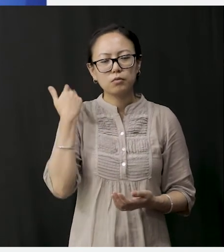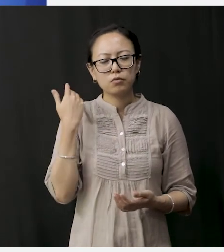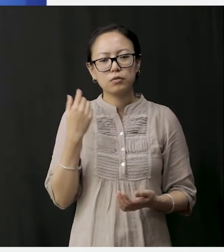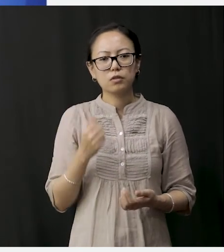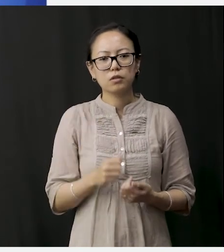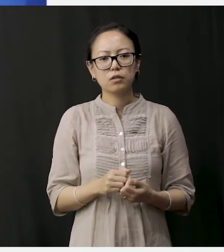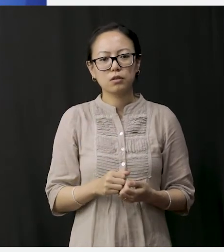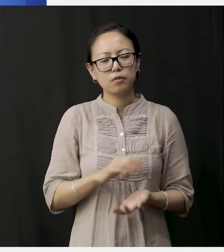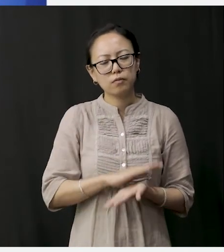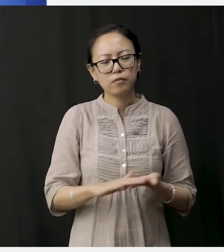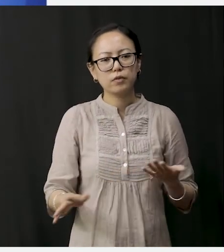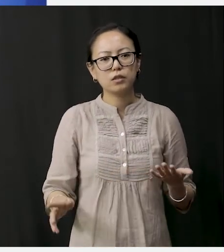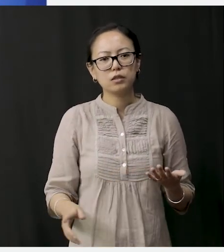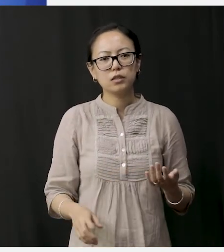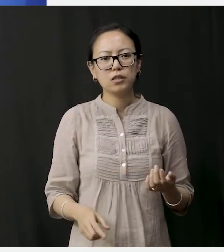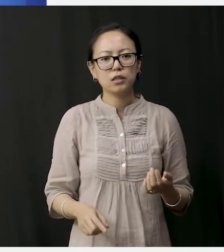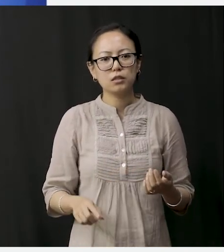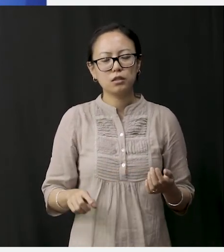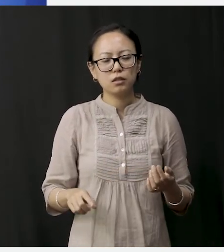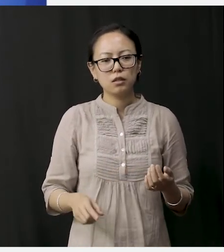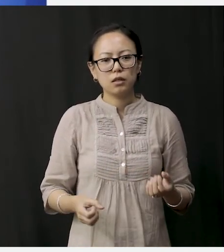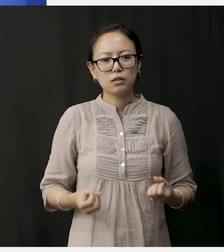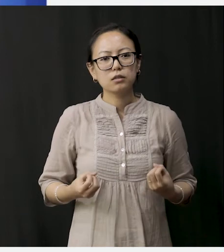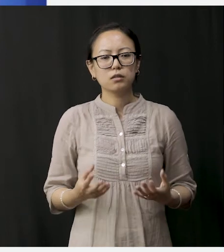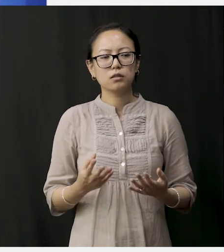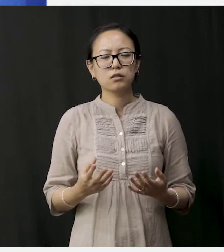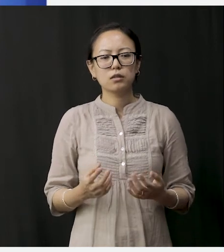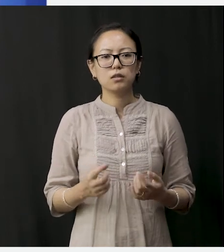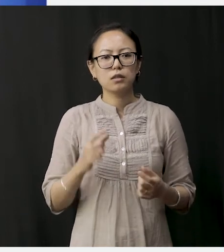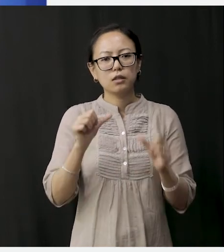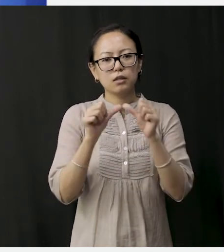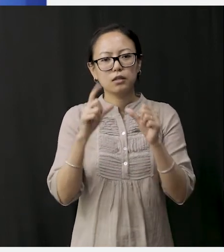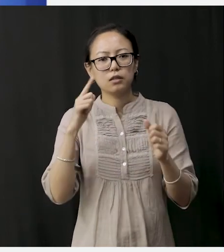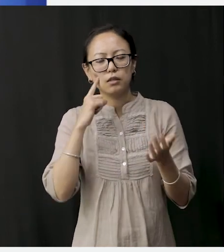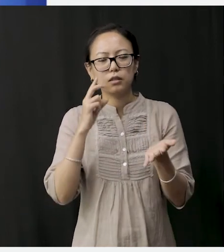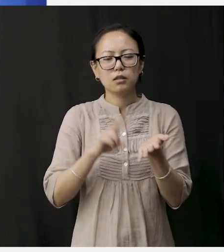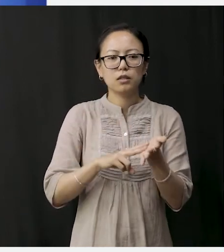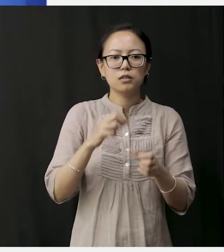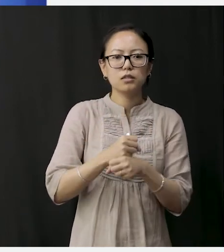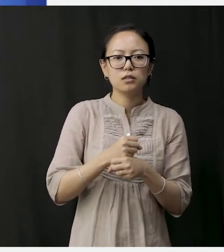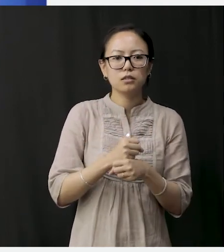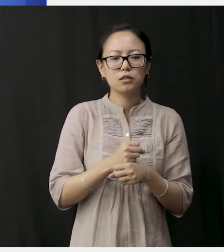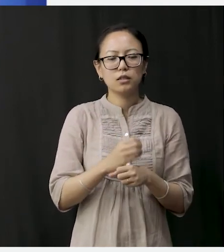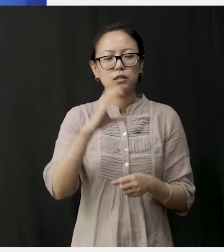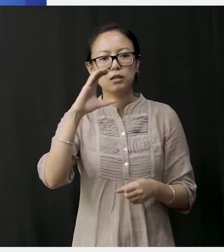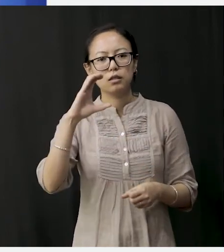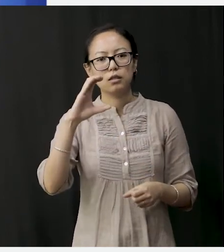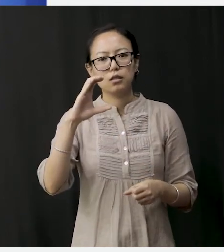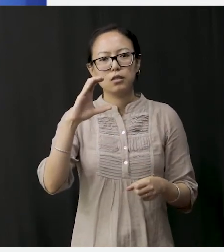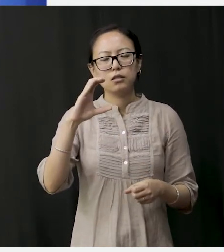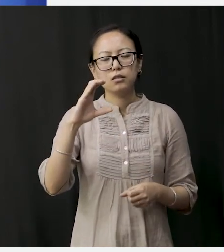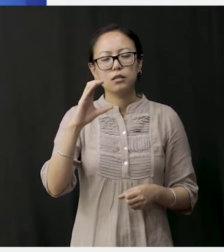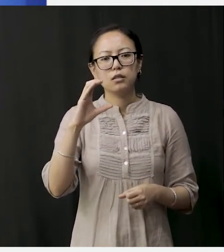to the lesson from the beginning once more. So Aling is a boy. Okay, he is in class 4 and he is